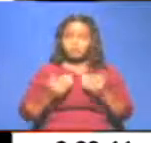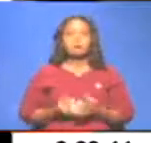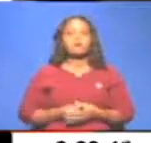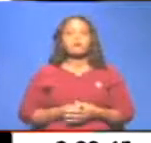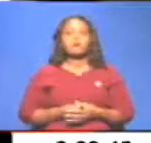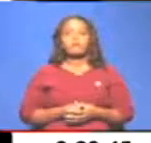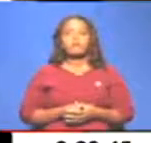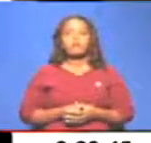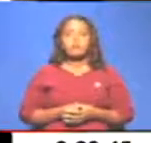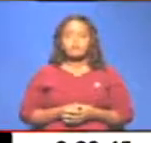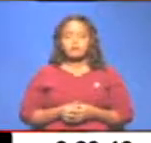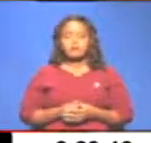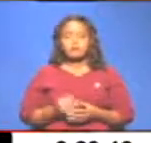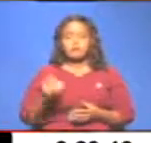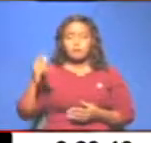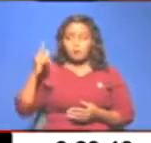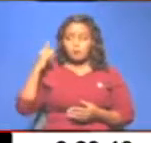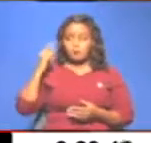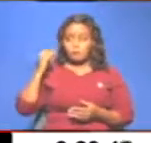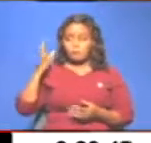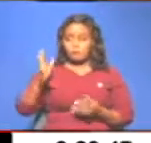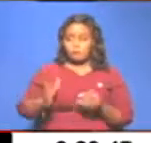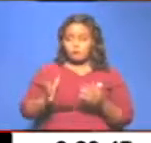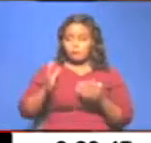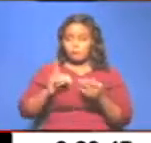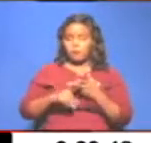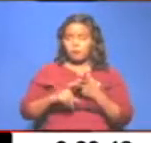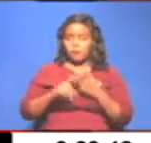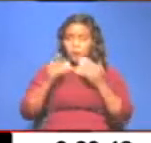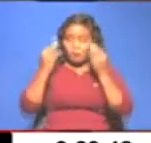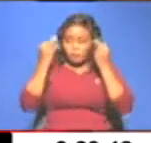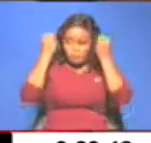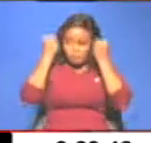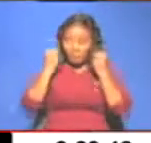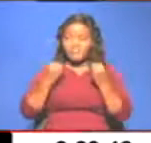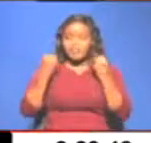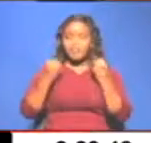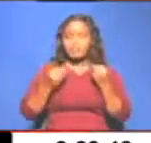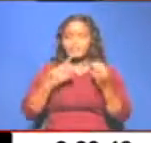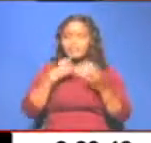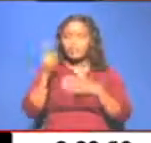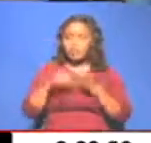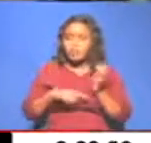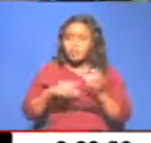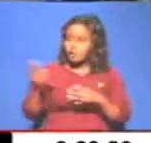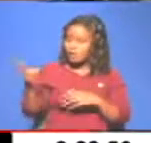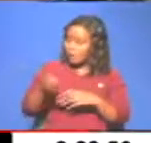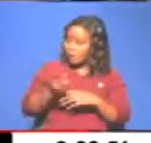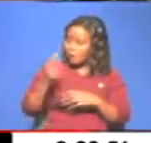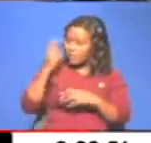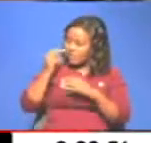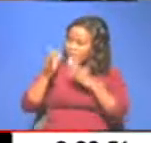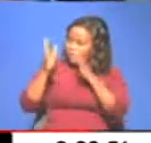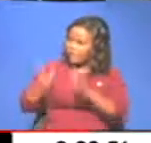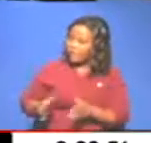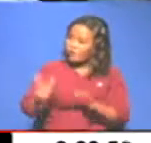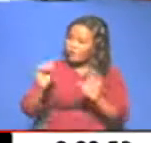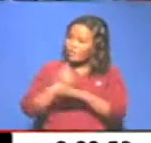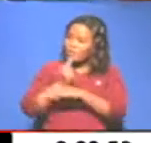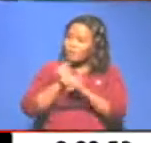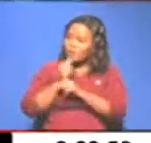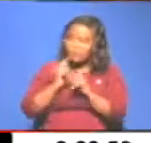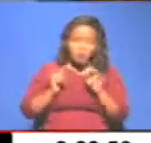Through their lawyer, John Swaka, trial magistrate Bernard Ochoi heard that the two accused persons cannot attend the court as